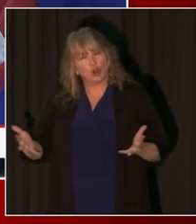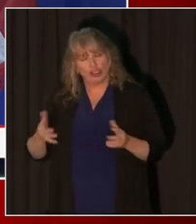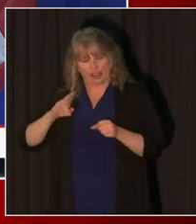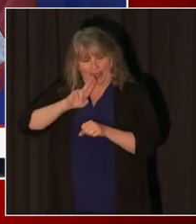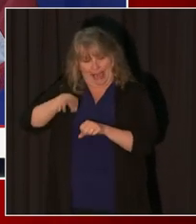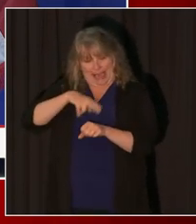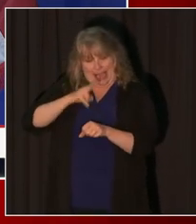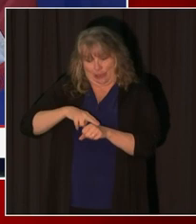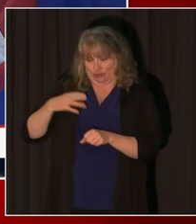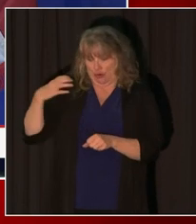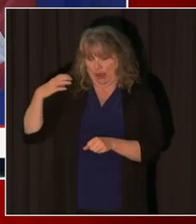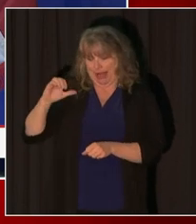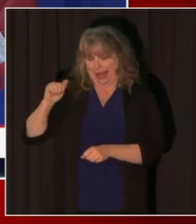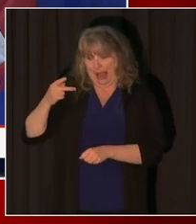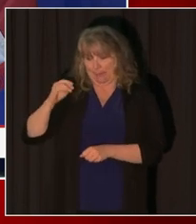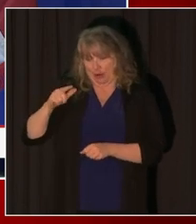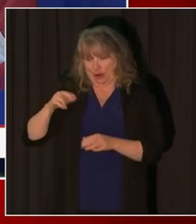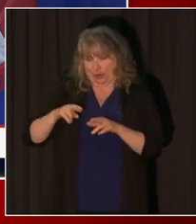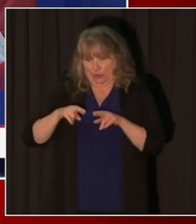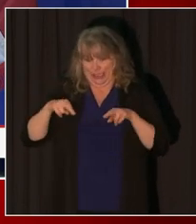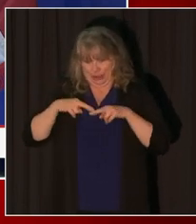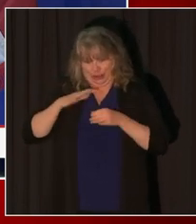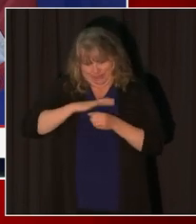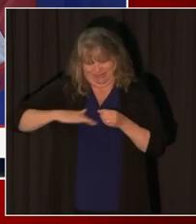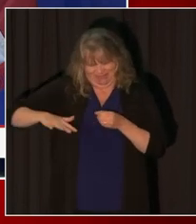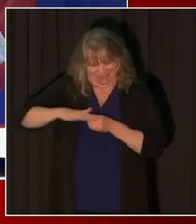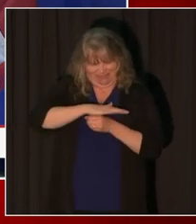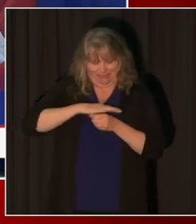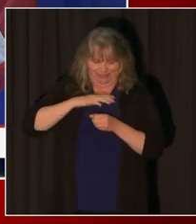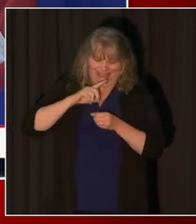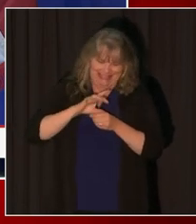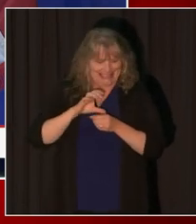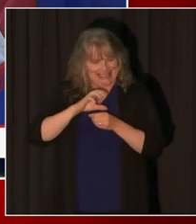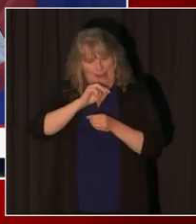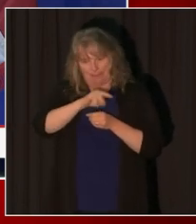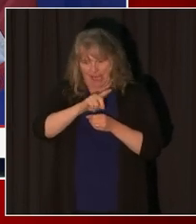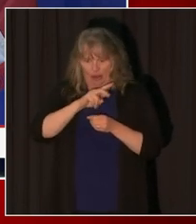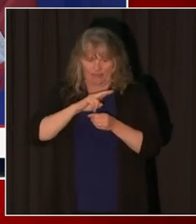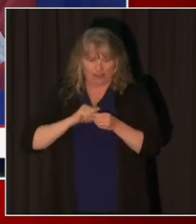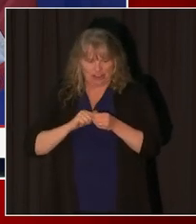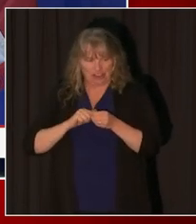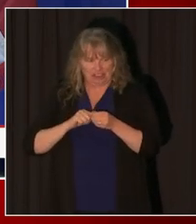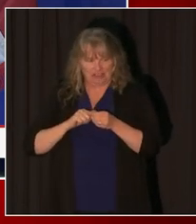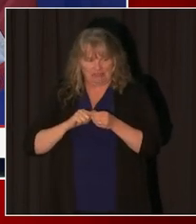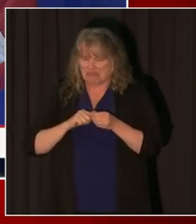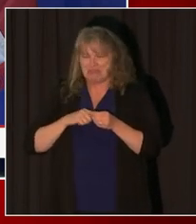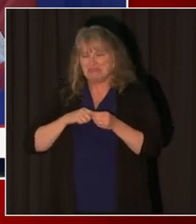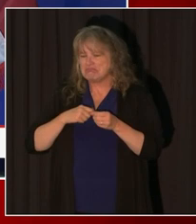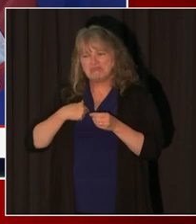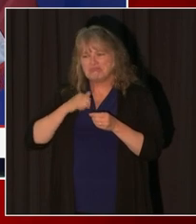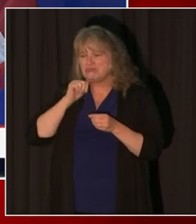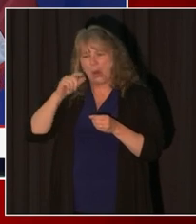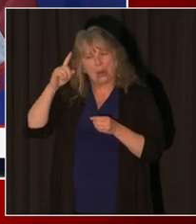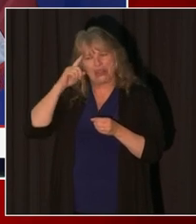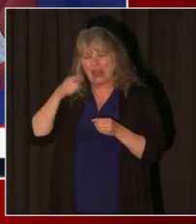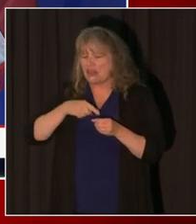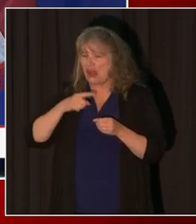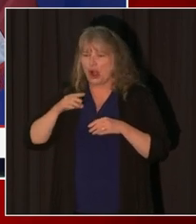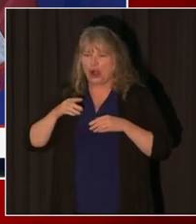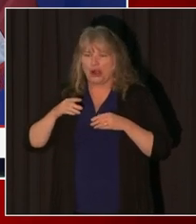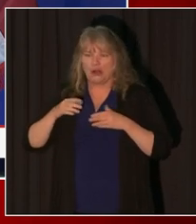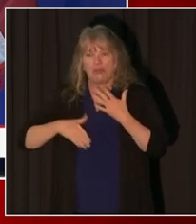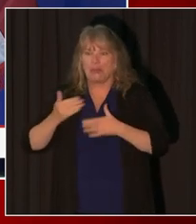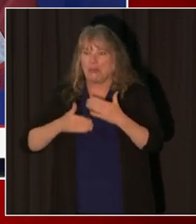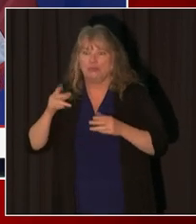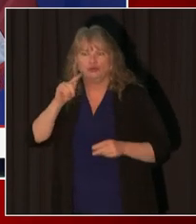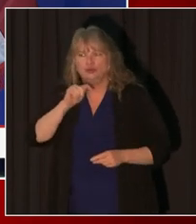Region and the counties in the National Capital Region in Maryland and Virginia aren't moving too quickly. I think that's good news for all of us. And could you tell